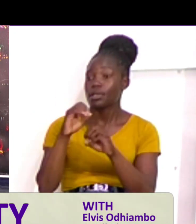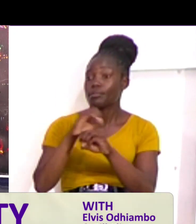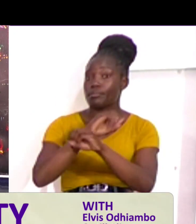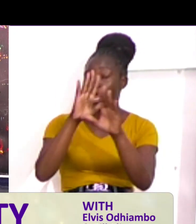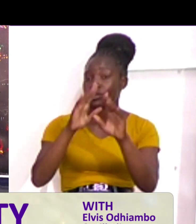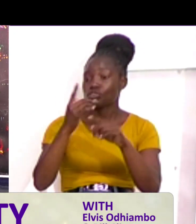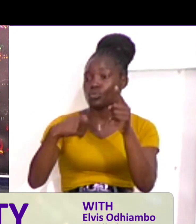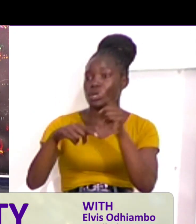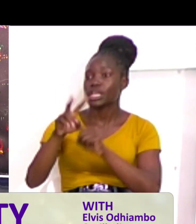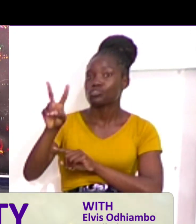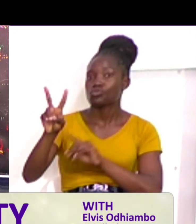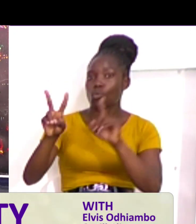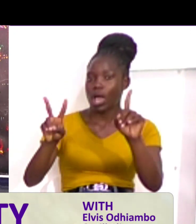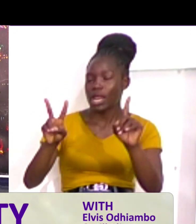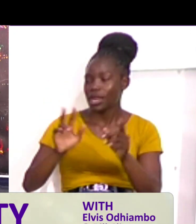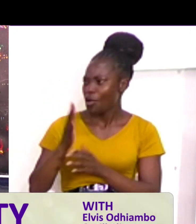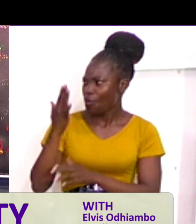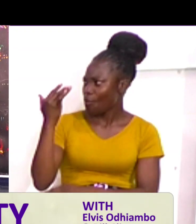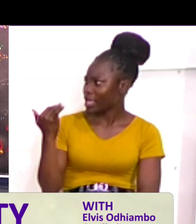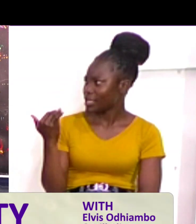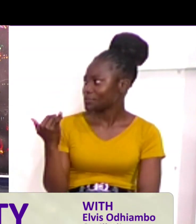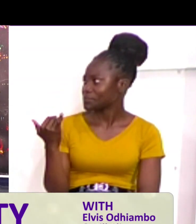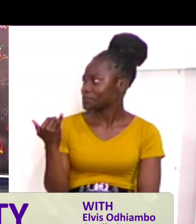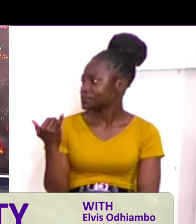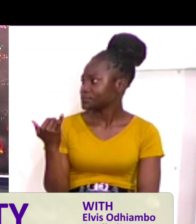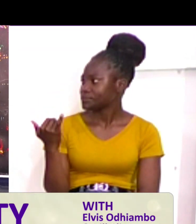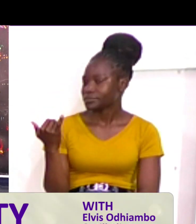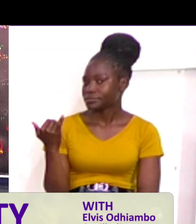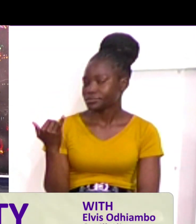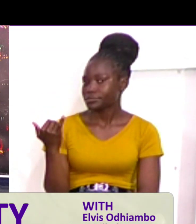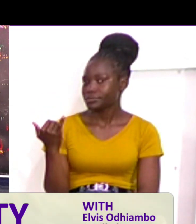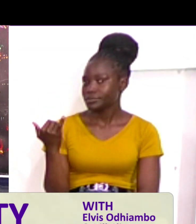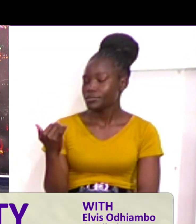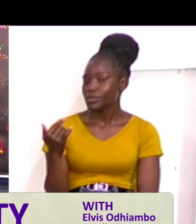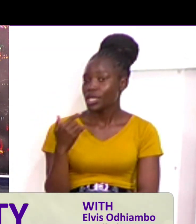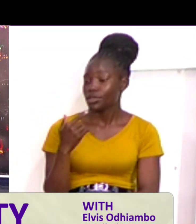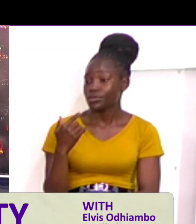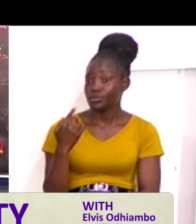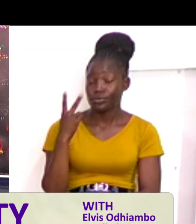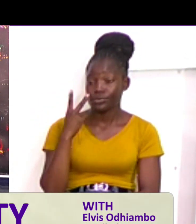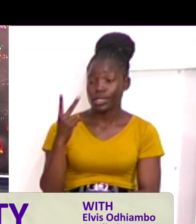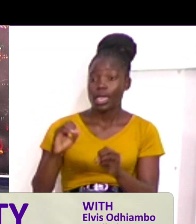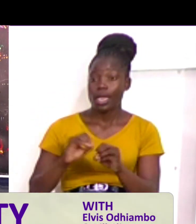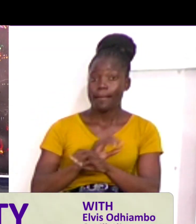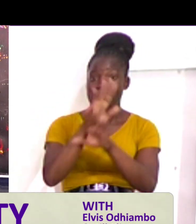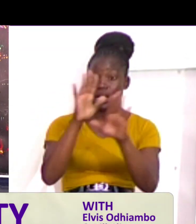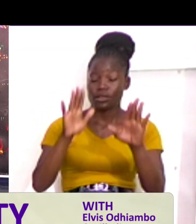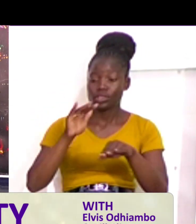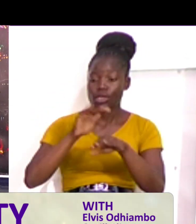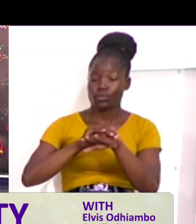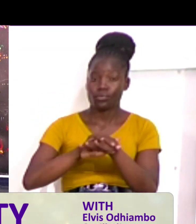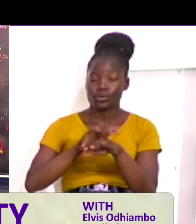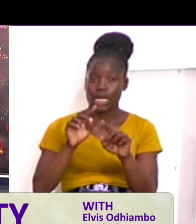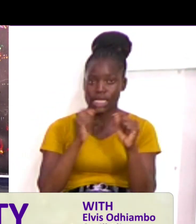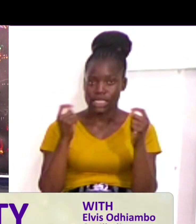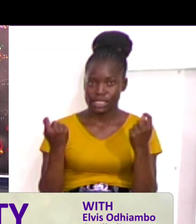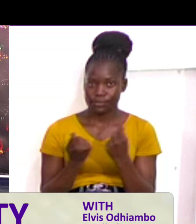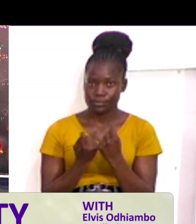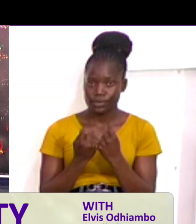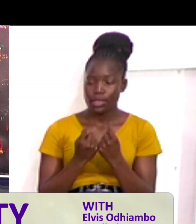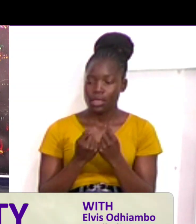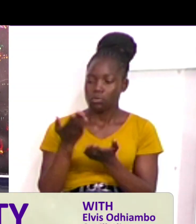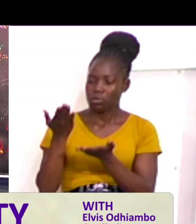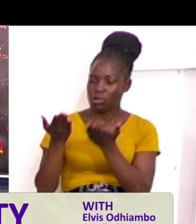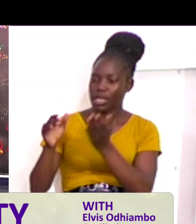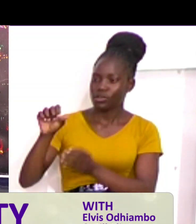2-1. 2-1. 2-1. Kwa nini? You see, Brighton. Brighton is a good team, by the way,